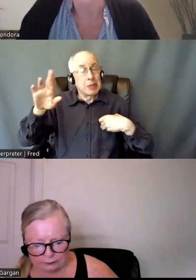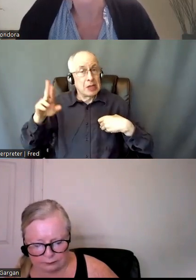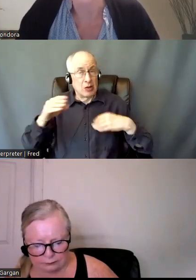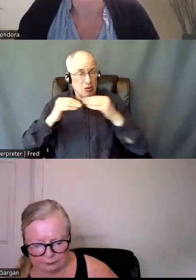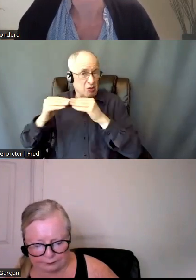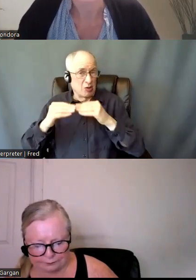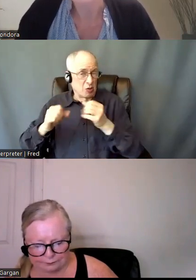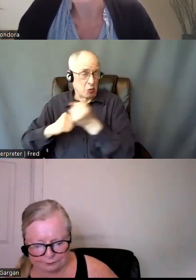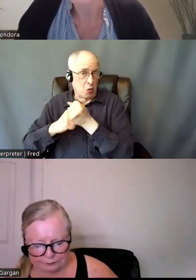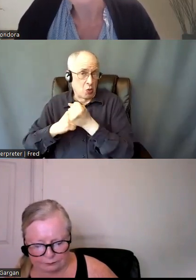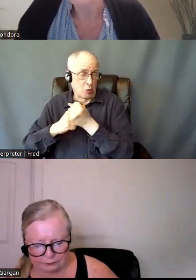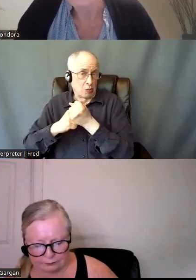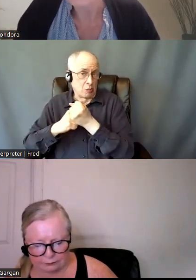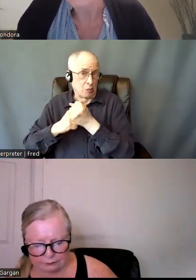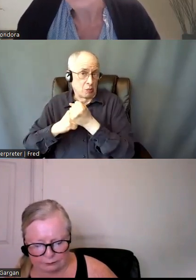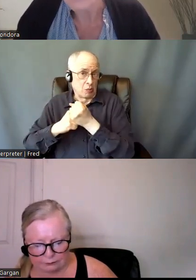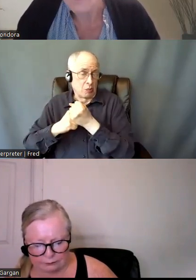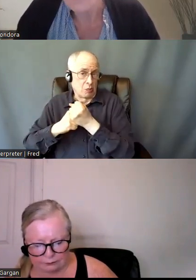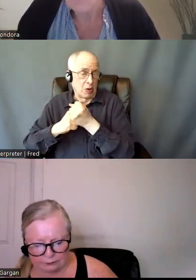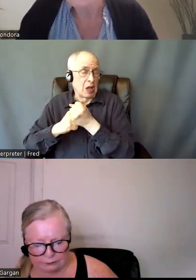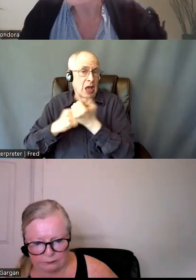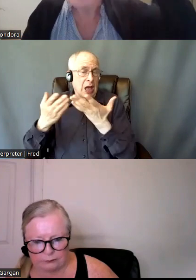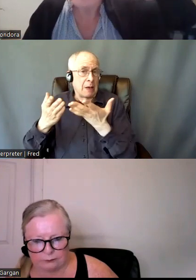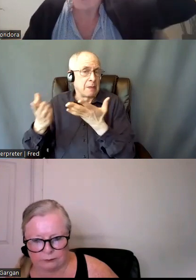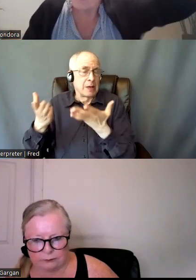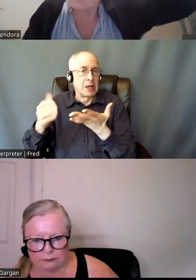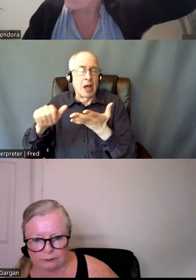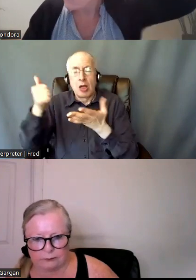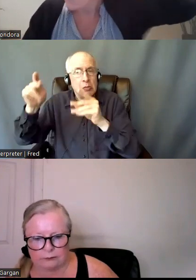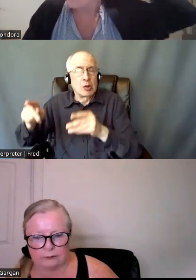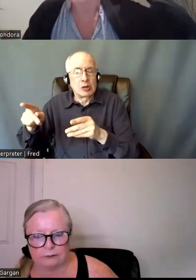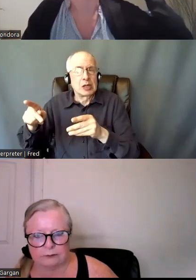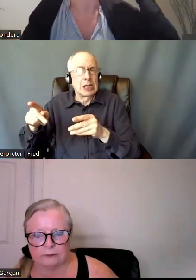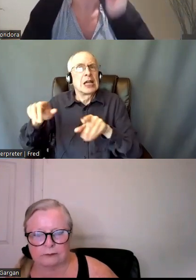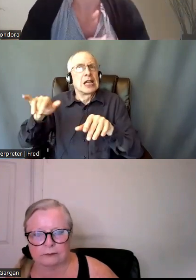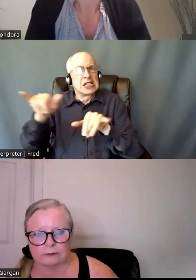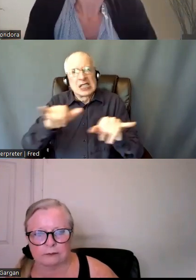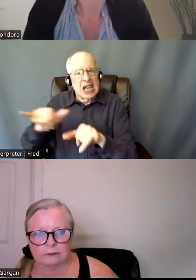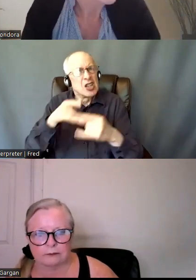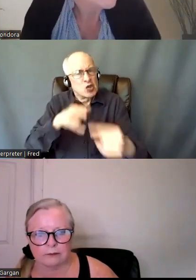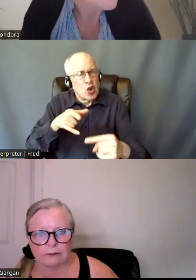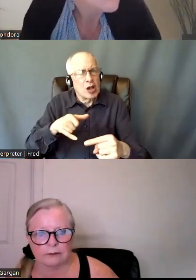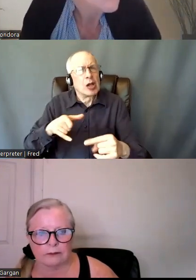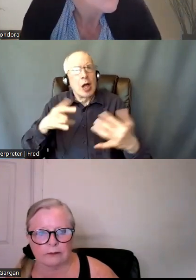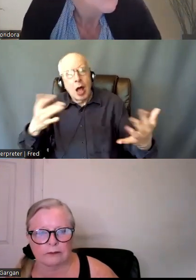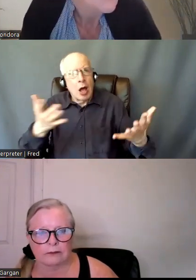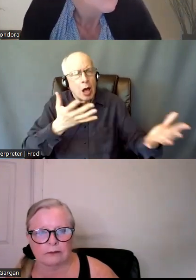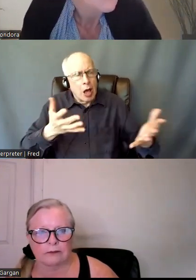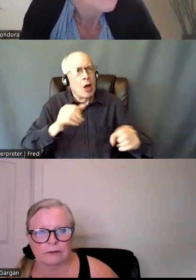peer supporter who may be going through some of these same kinds of struggles. It's,